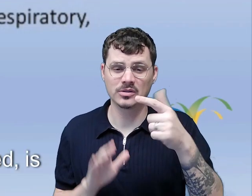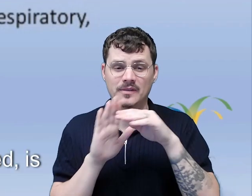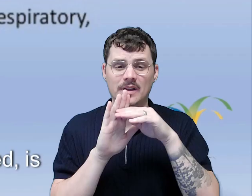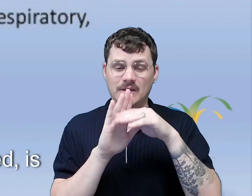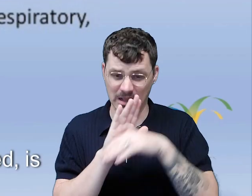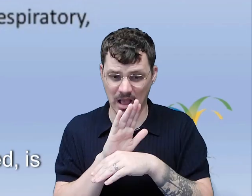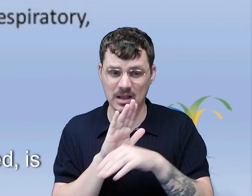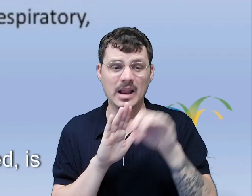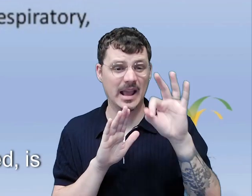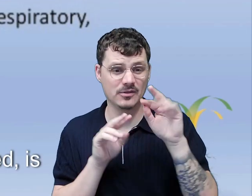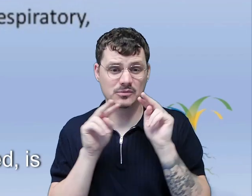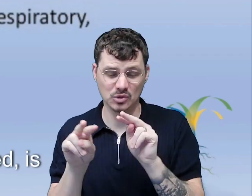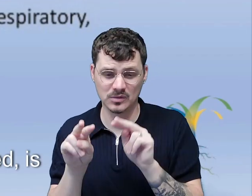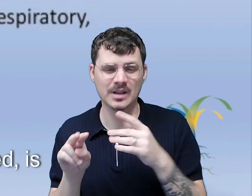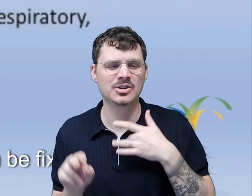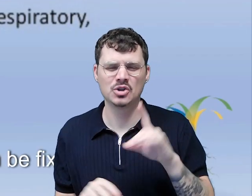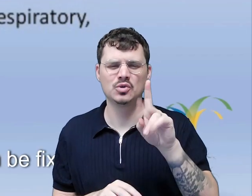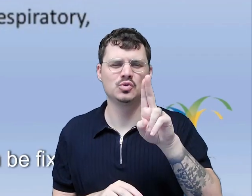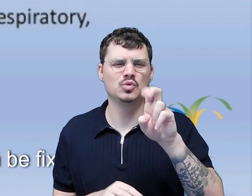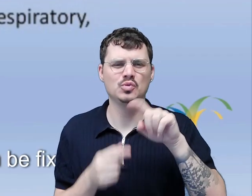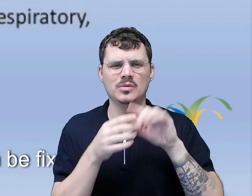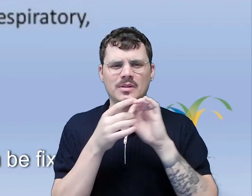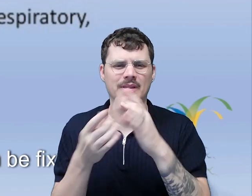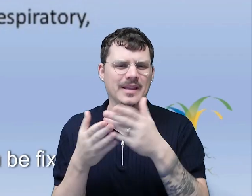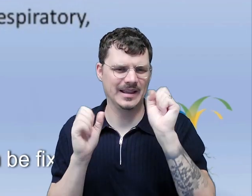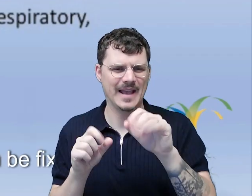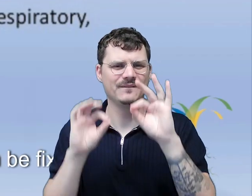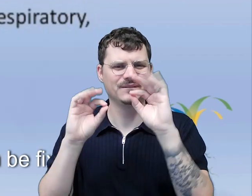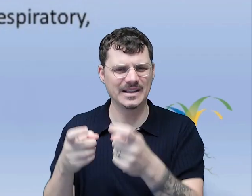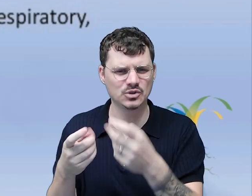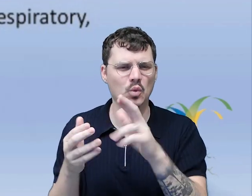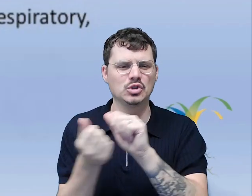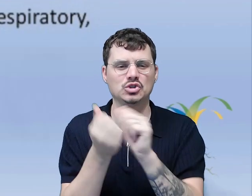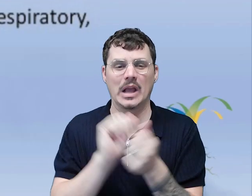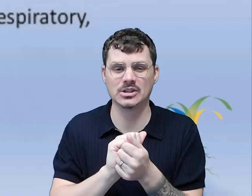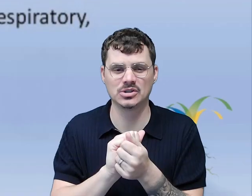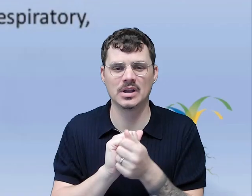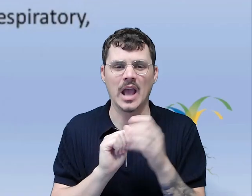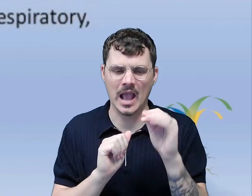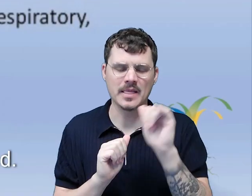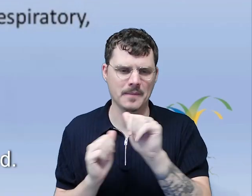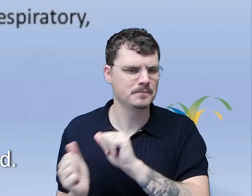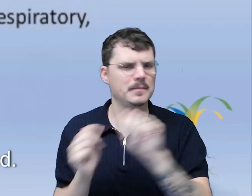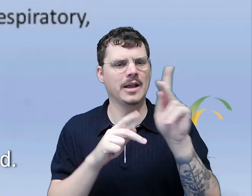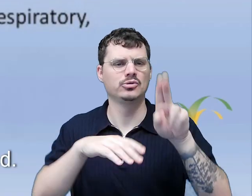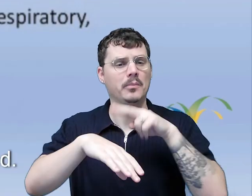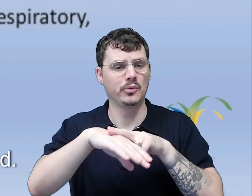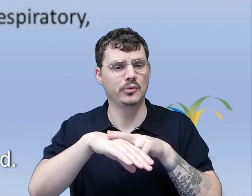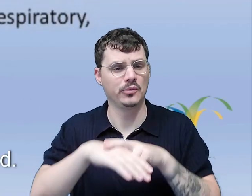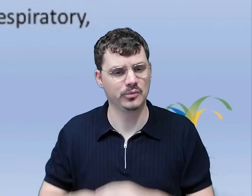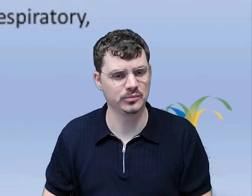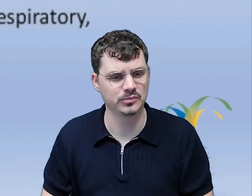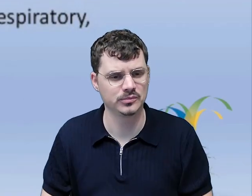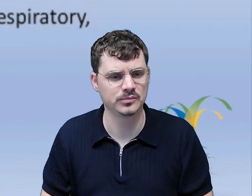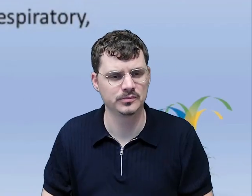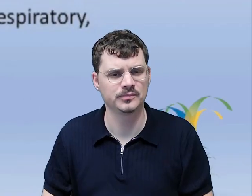Cognitive decline, if it is observed, is almost always due to things that can be fixed and changed and cognitive function restored.